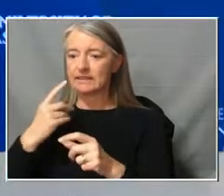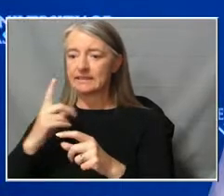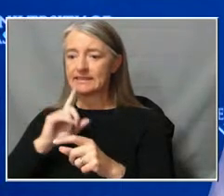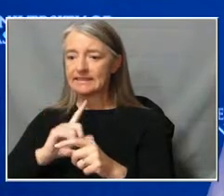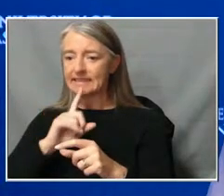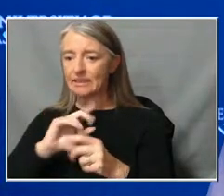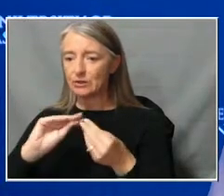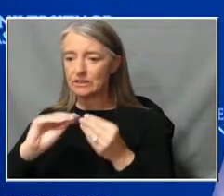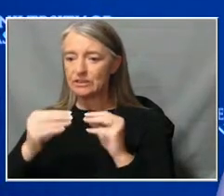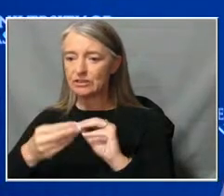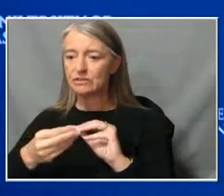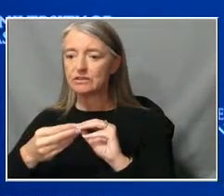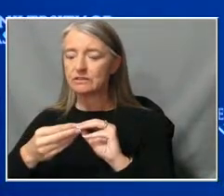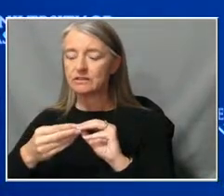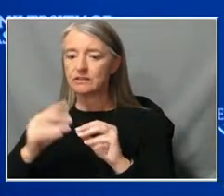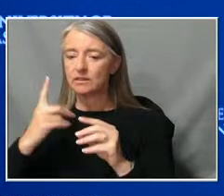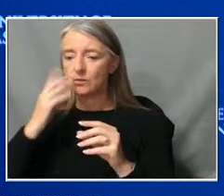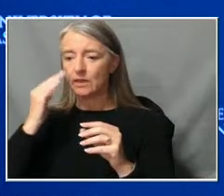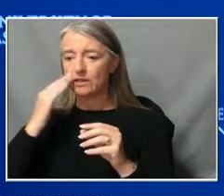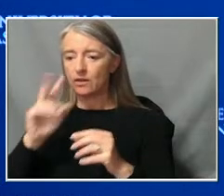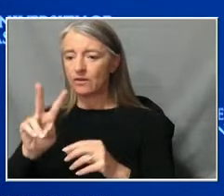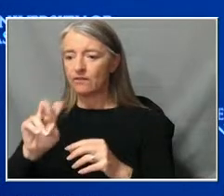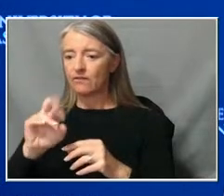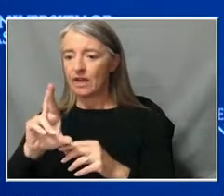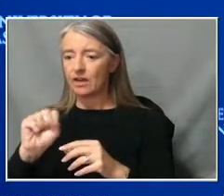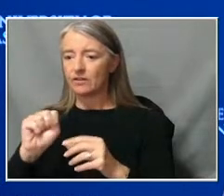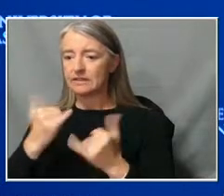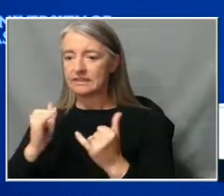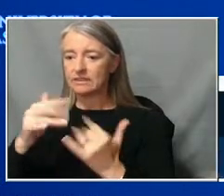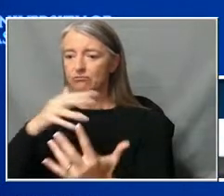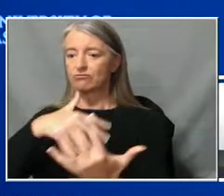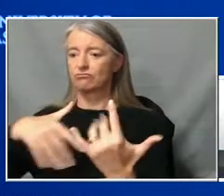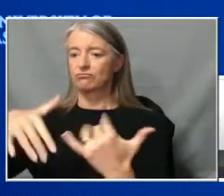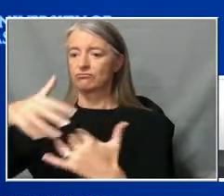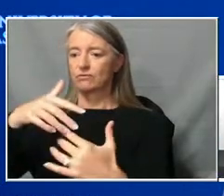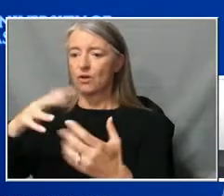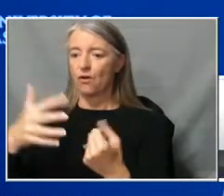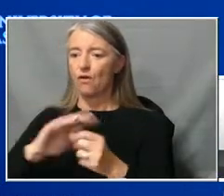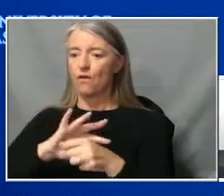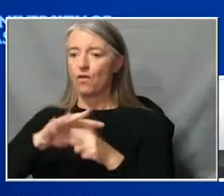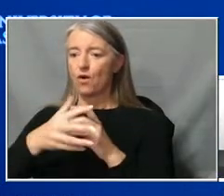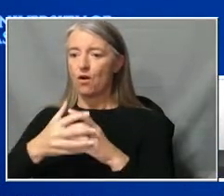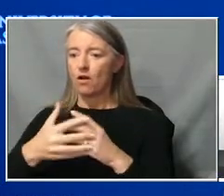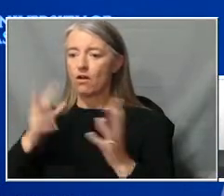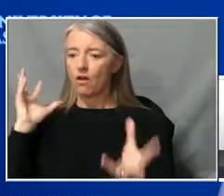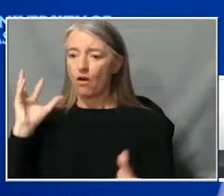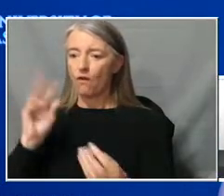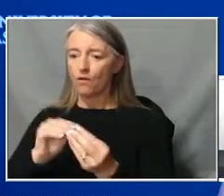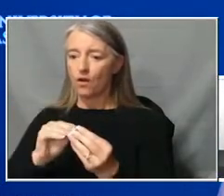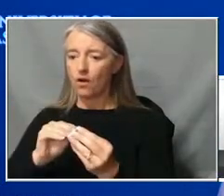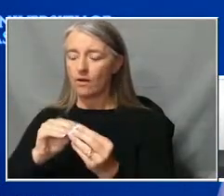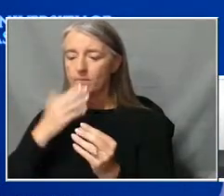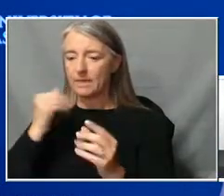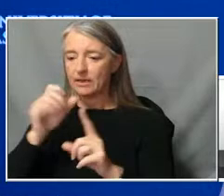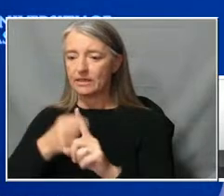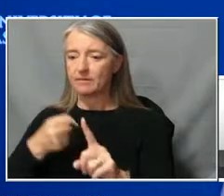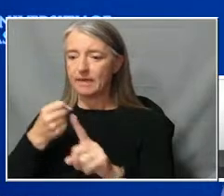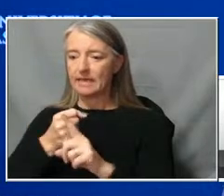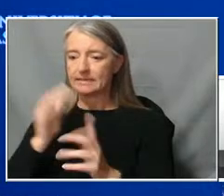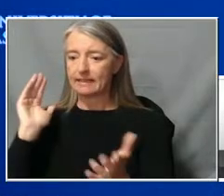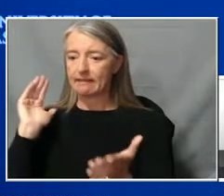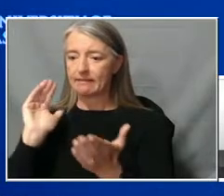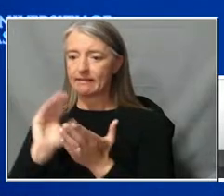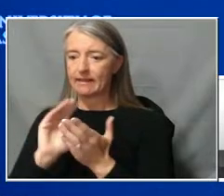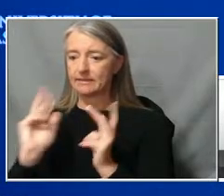those single digits. We know the virus is out there circulating, but overall it is much better, impacting fewer and